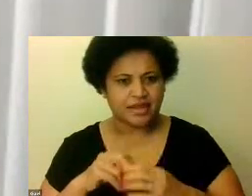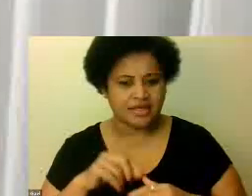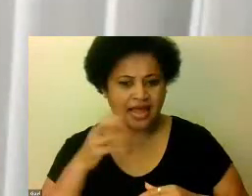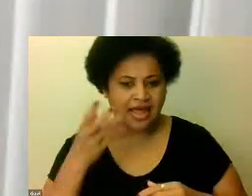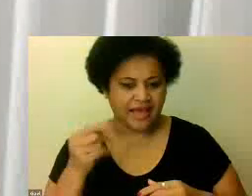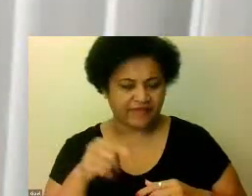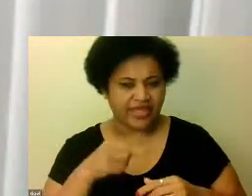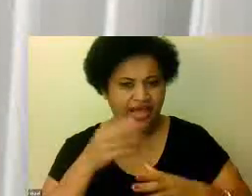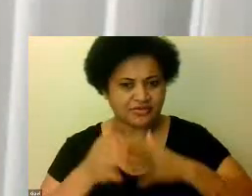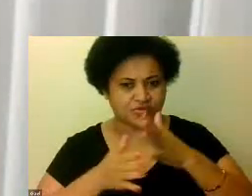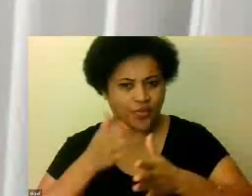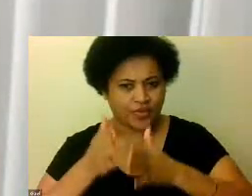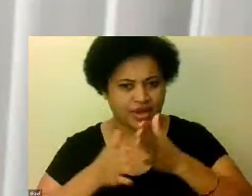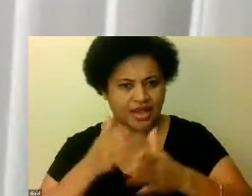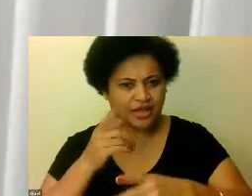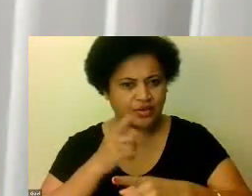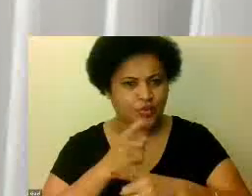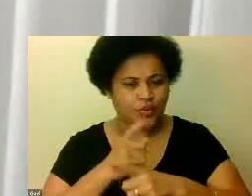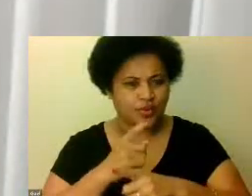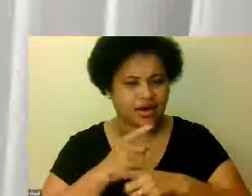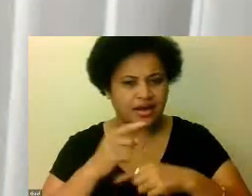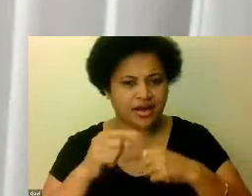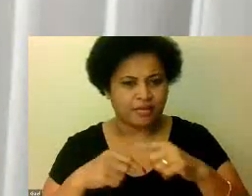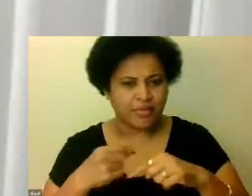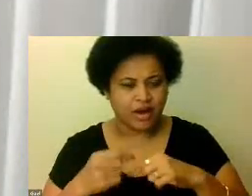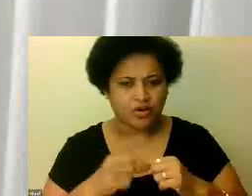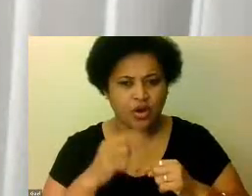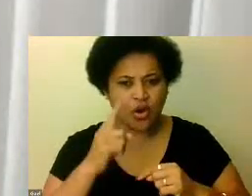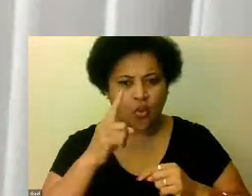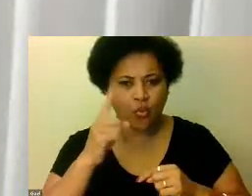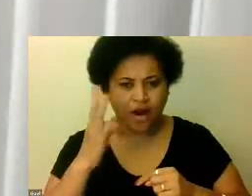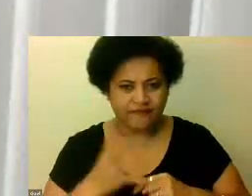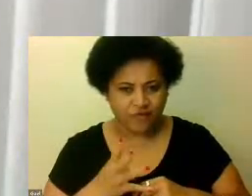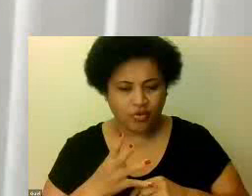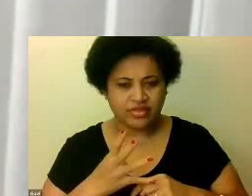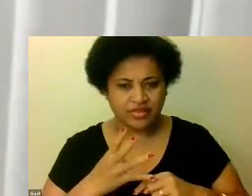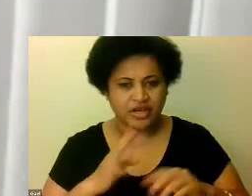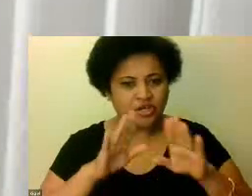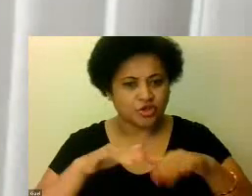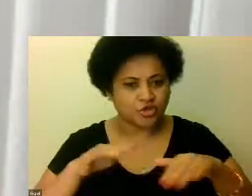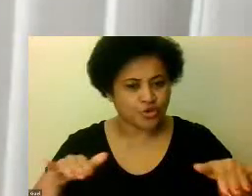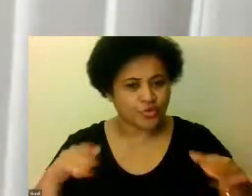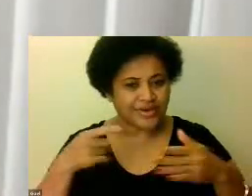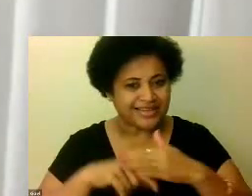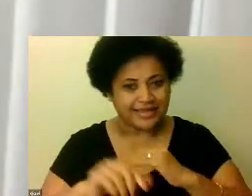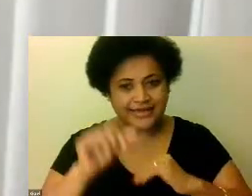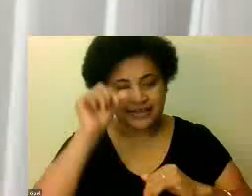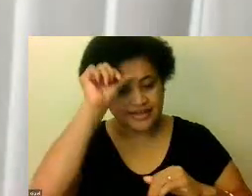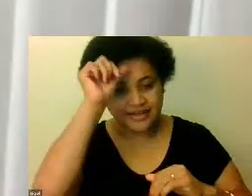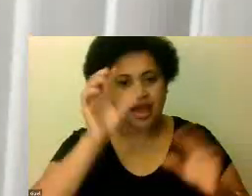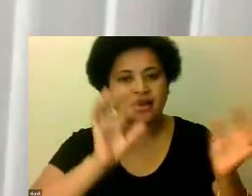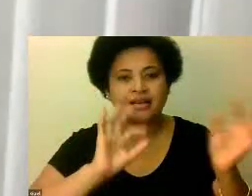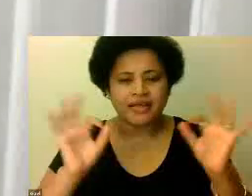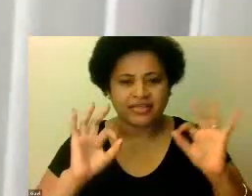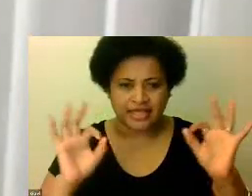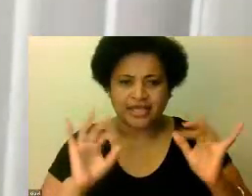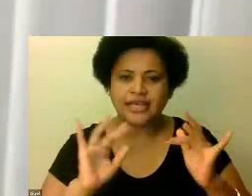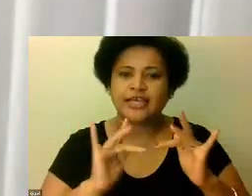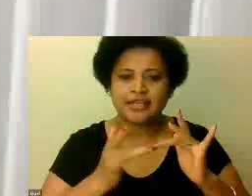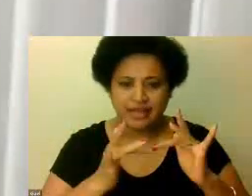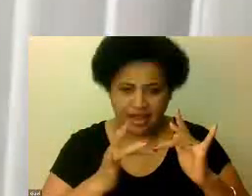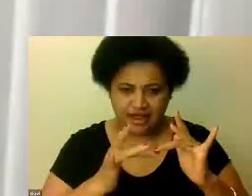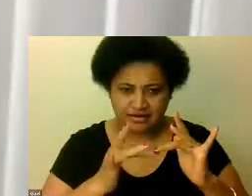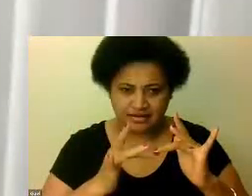how, about one fourth of the children in India did not have access to internet while all